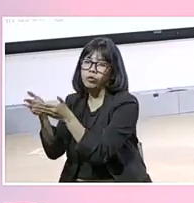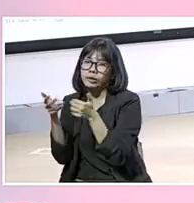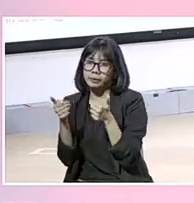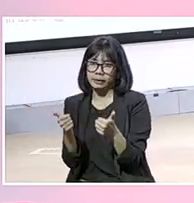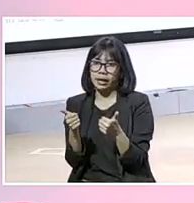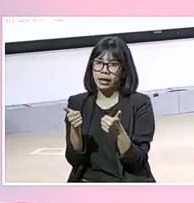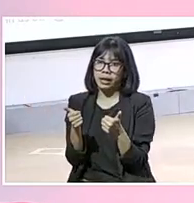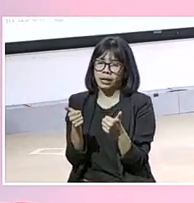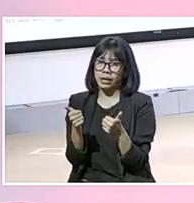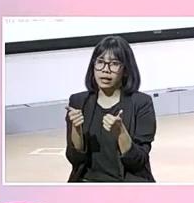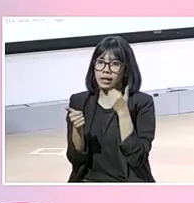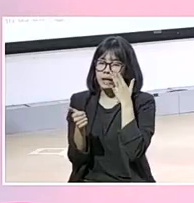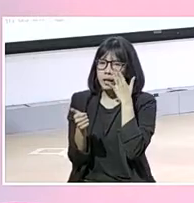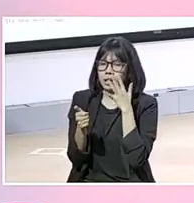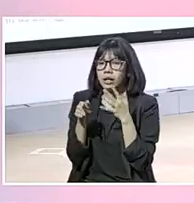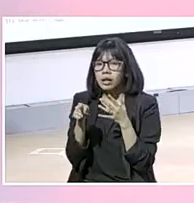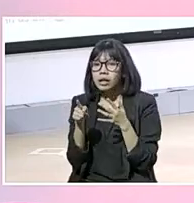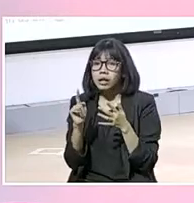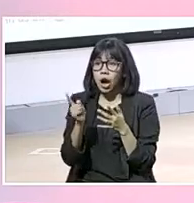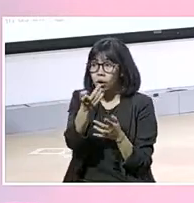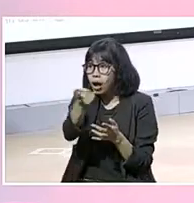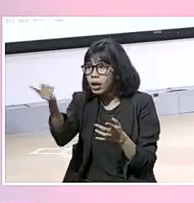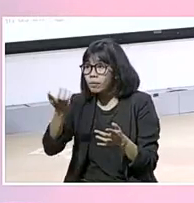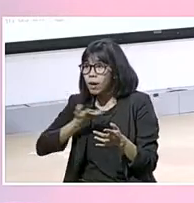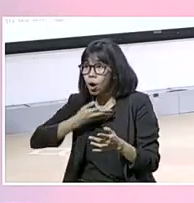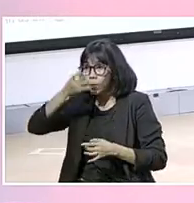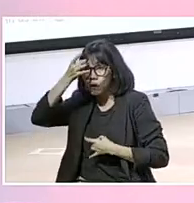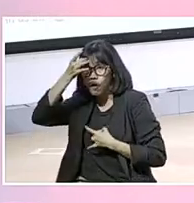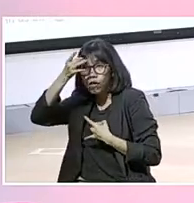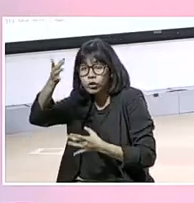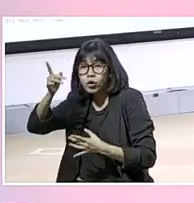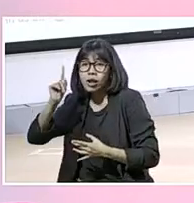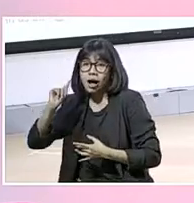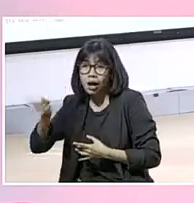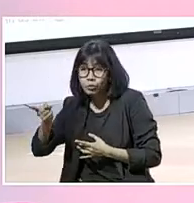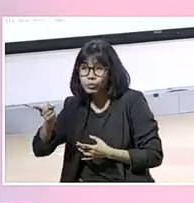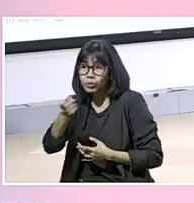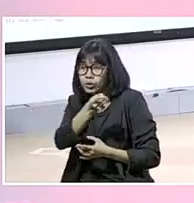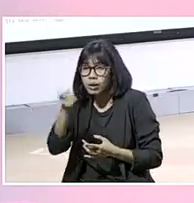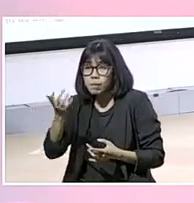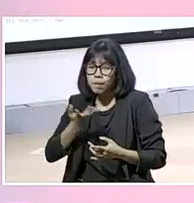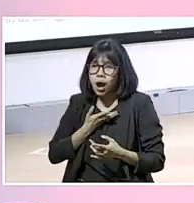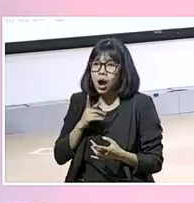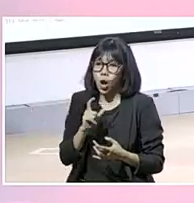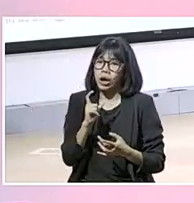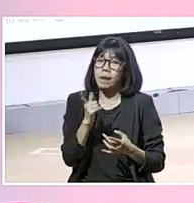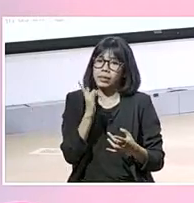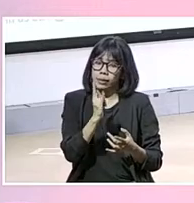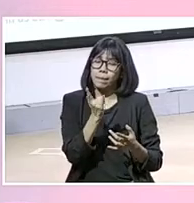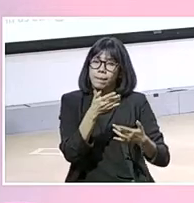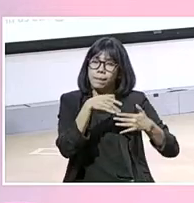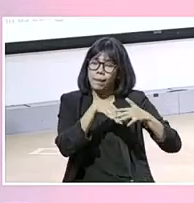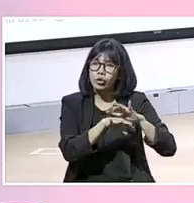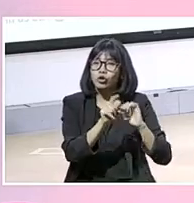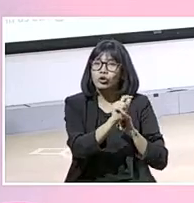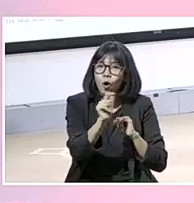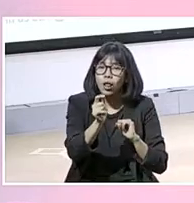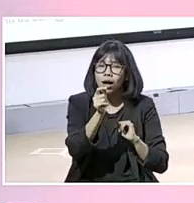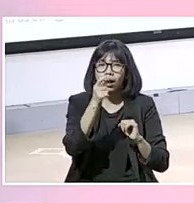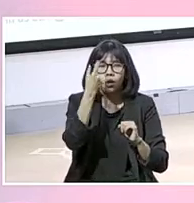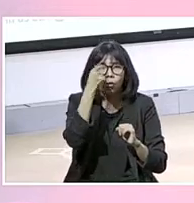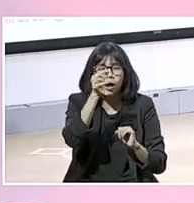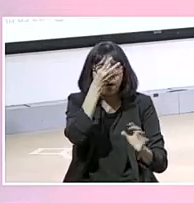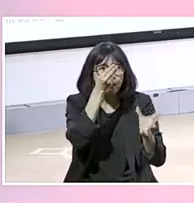Thinking about if I want to be a professional player, do I want to do well in school? It's like, okay, I have classes and then practice, and then I'm going to focus